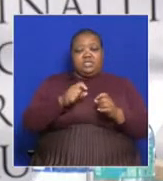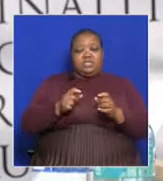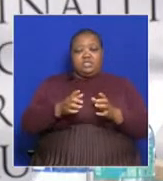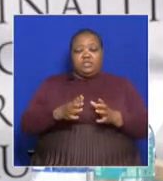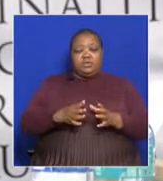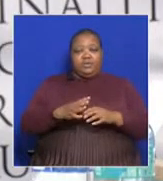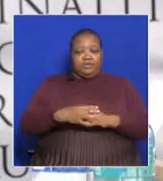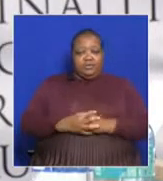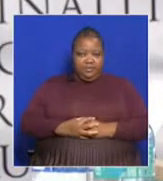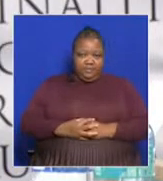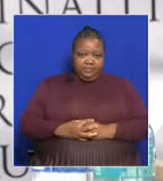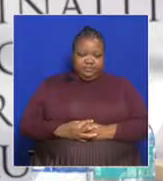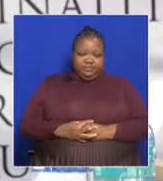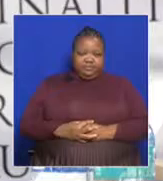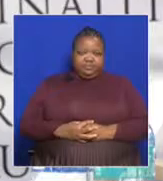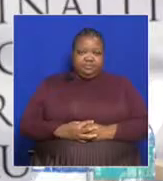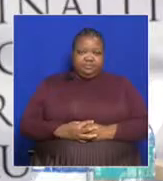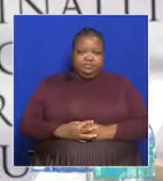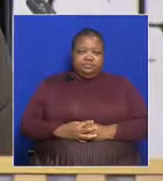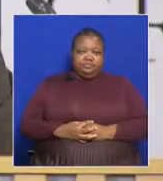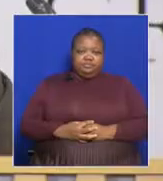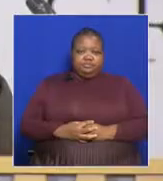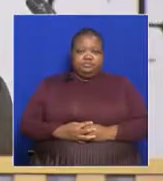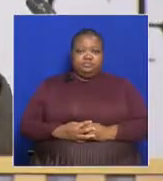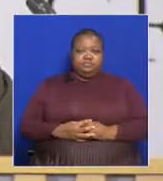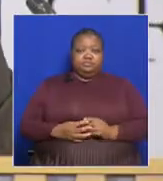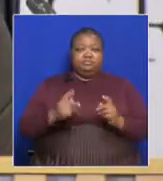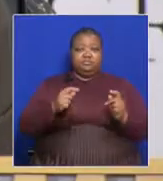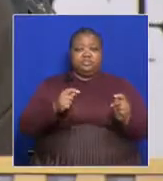When did you become aware of this transfer and how?